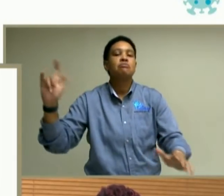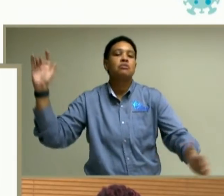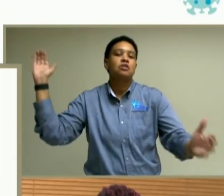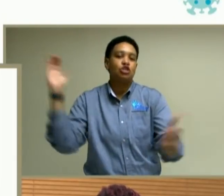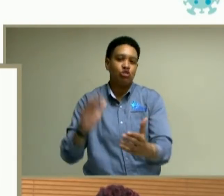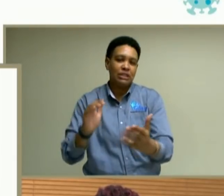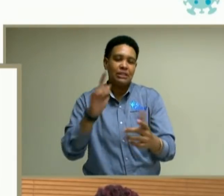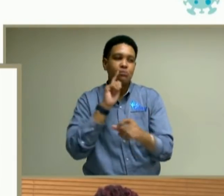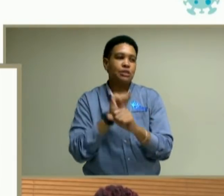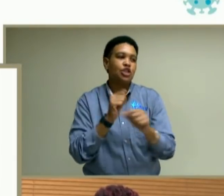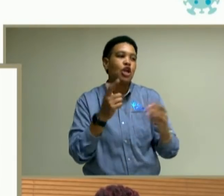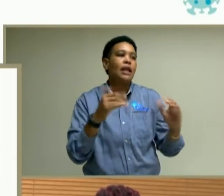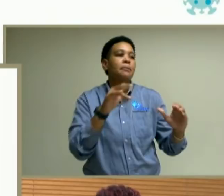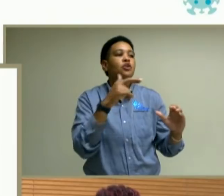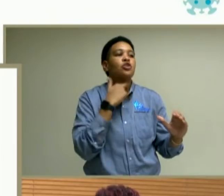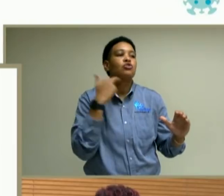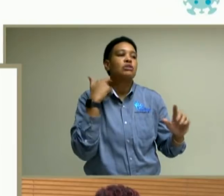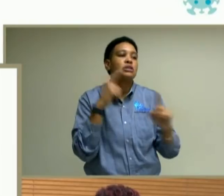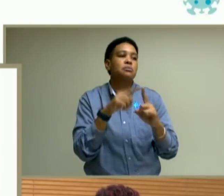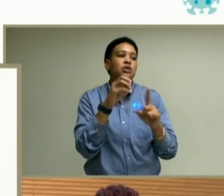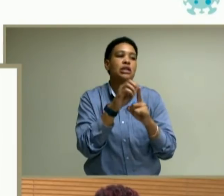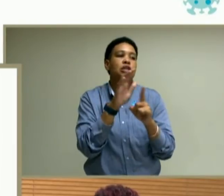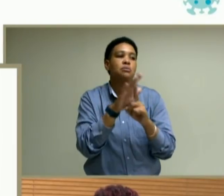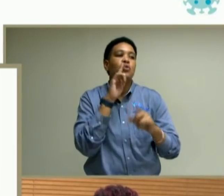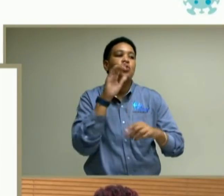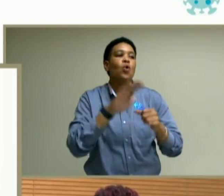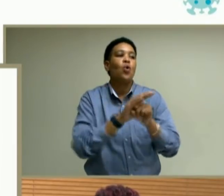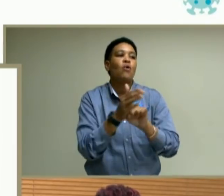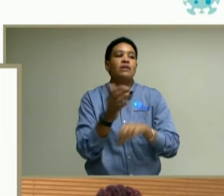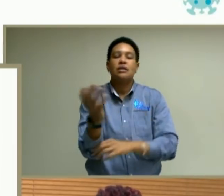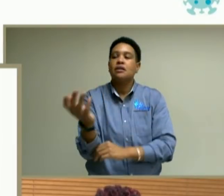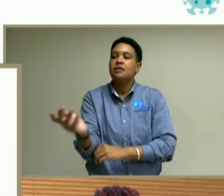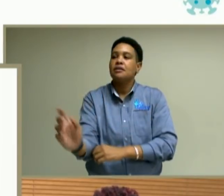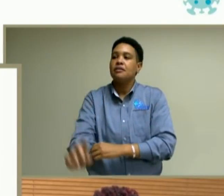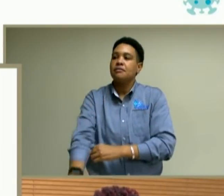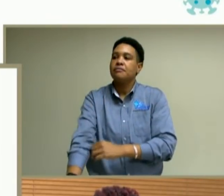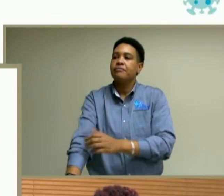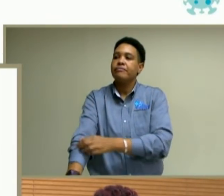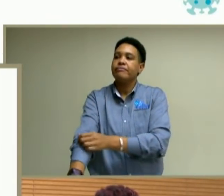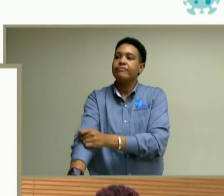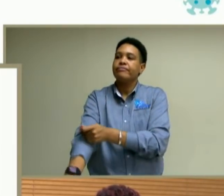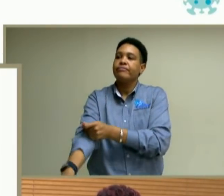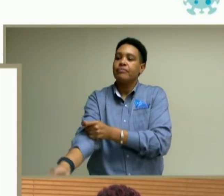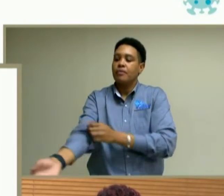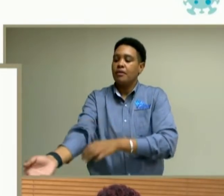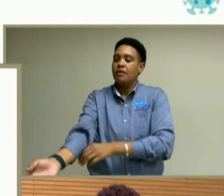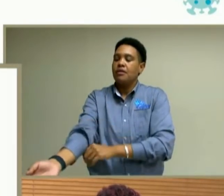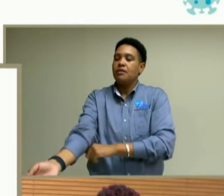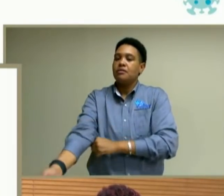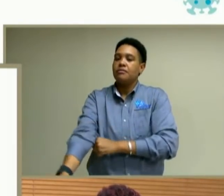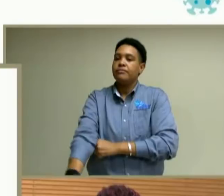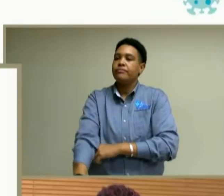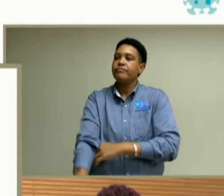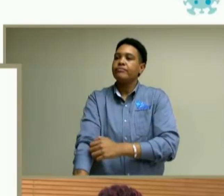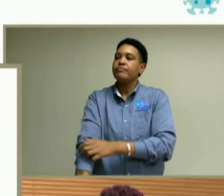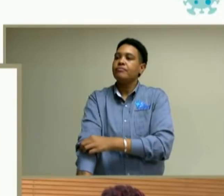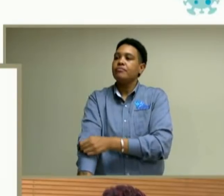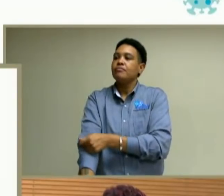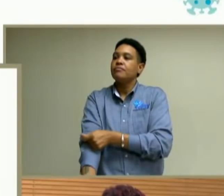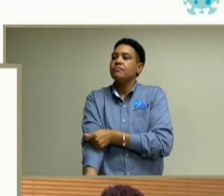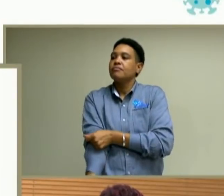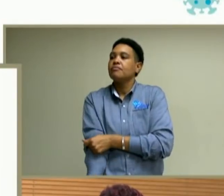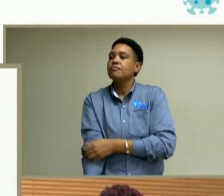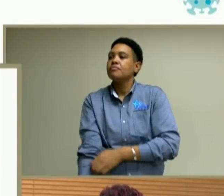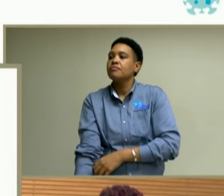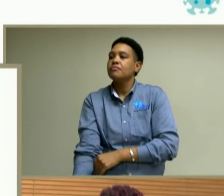and therefore limit your risk and exposure to COVID-19. Shop early in the day and make sure while you're shopping,